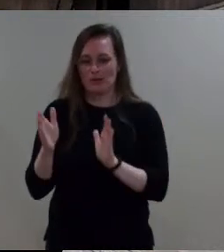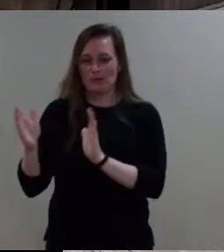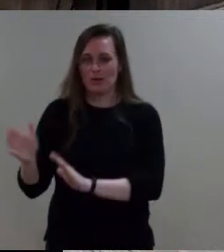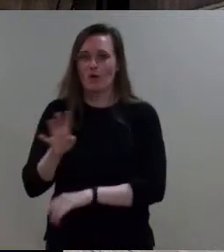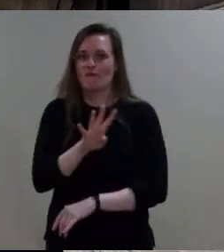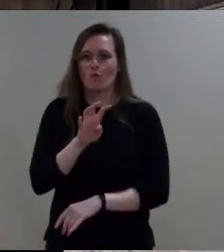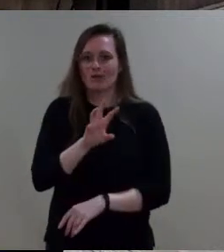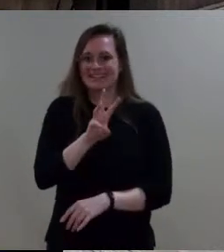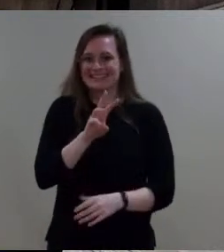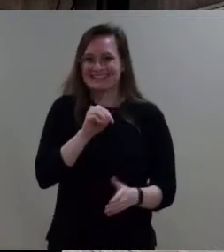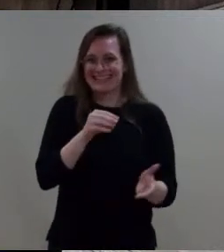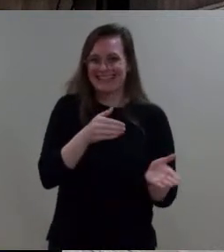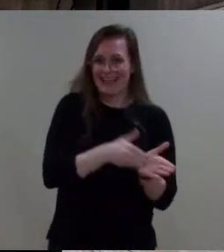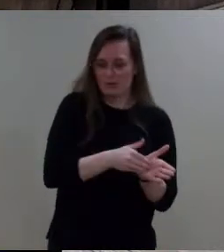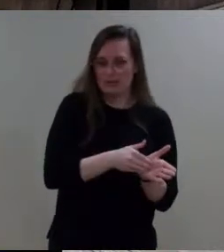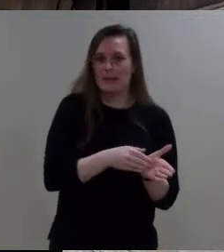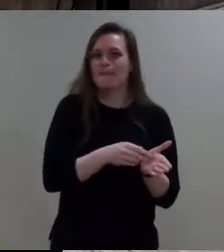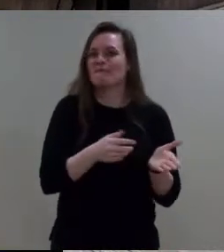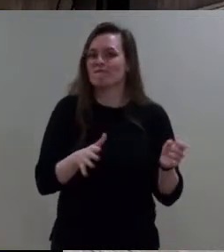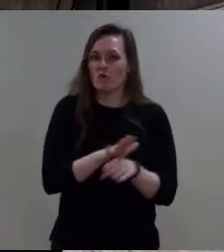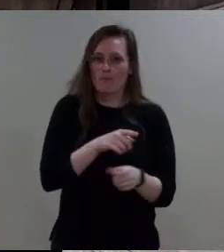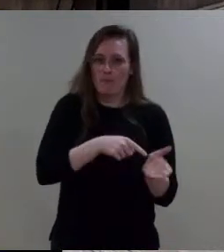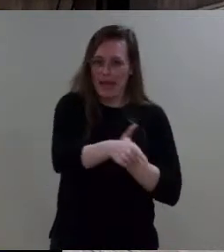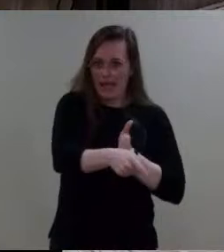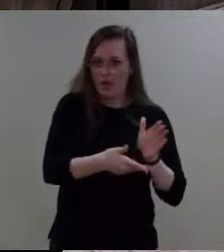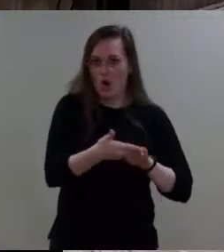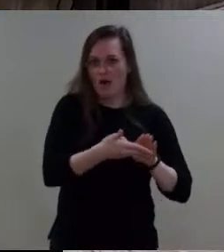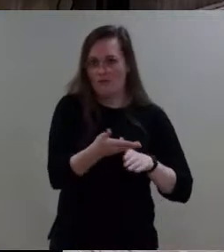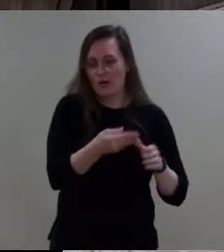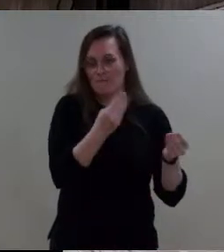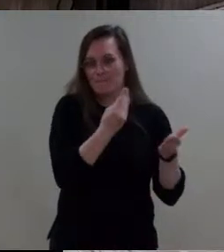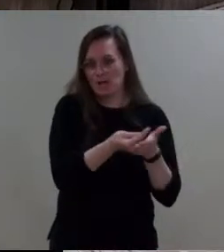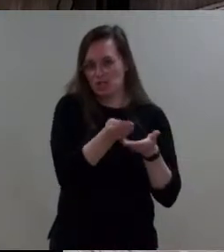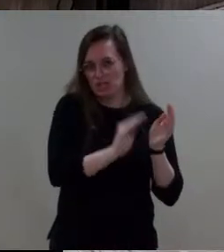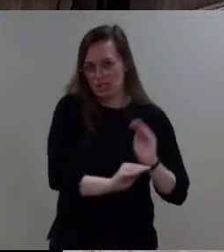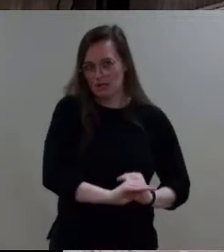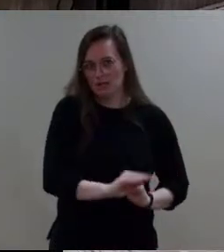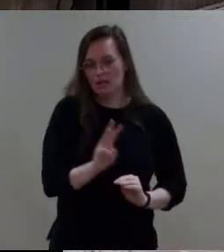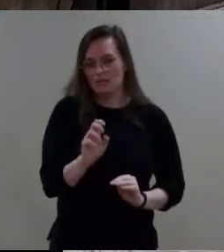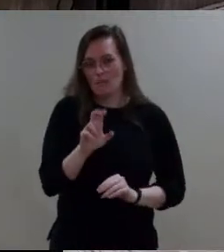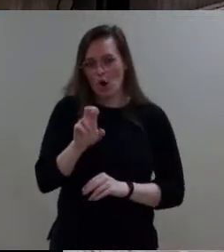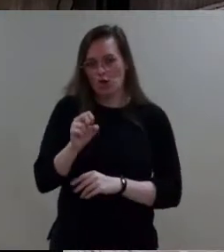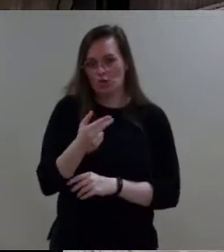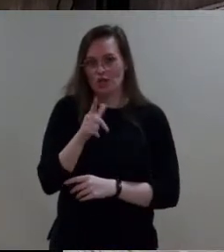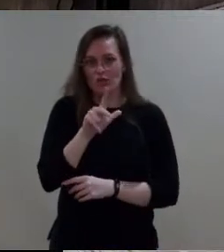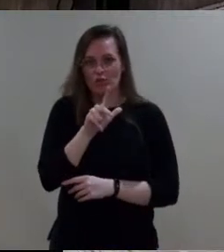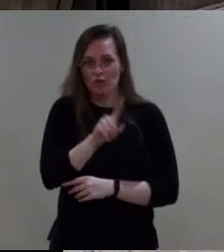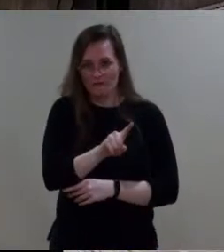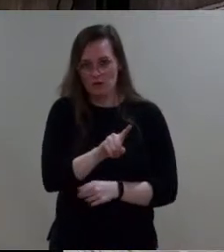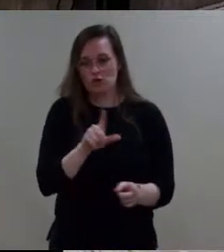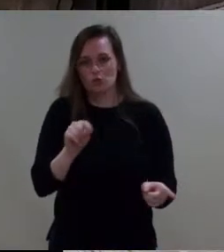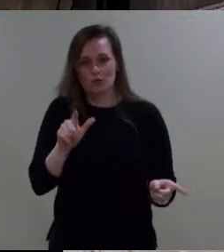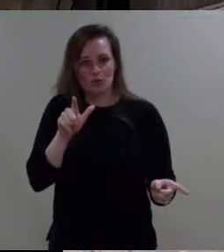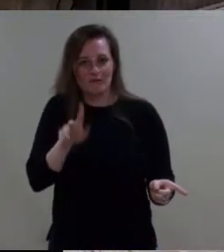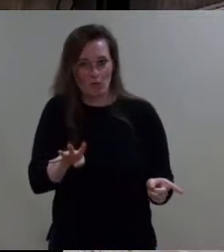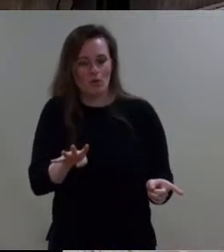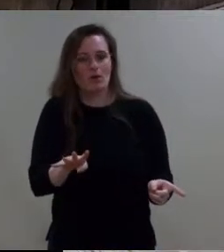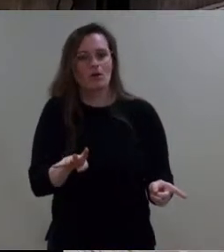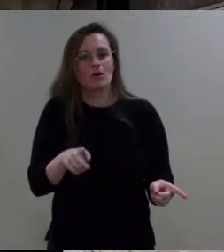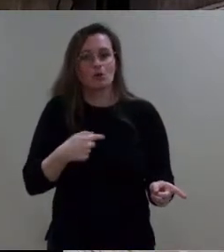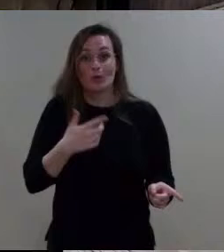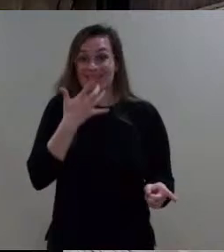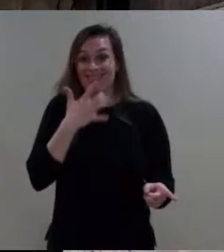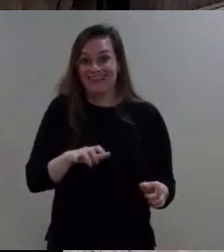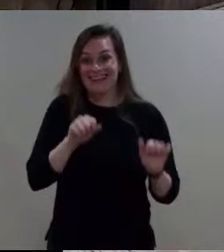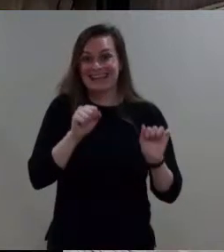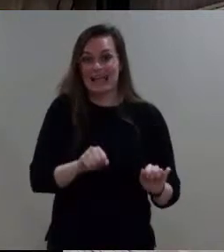460,000 was paid in full to the operating budget, March 31st, 2024, and we're fortunate to be able to inject those